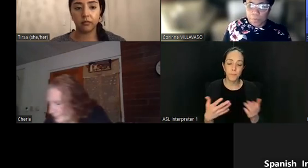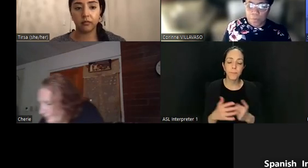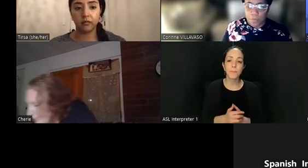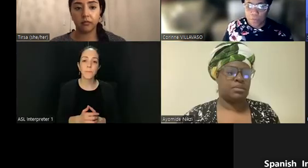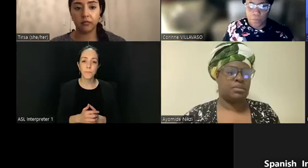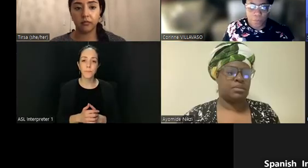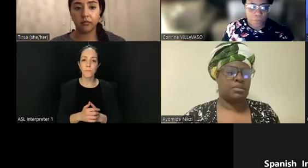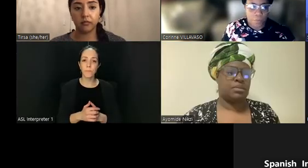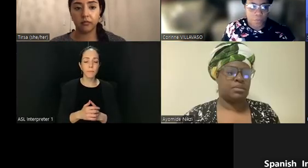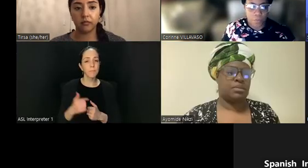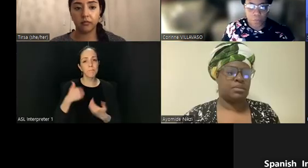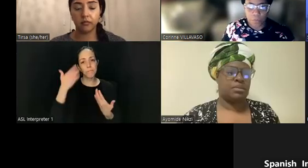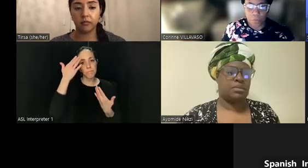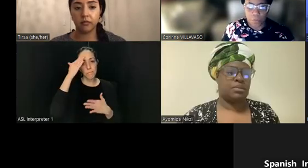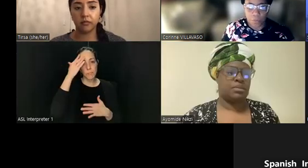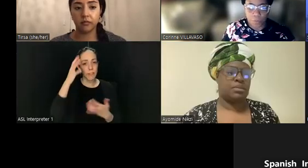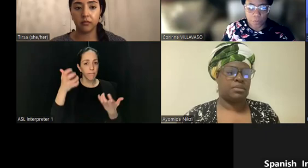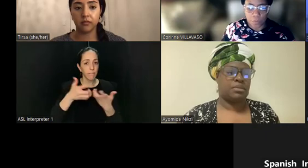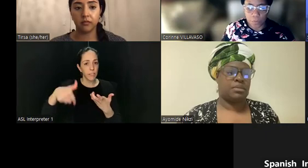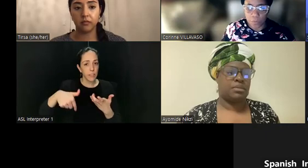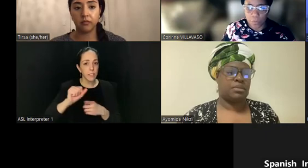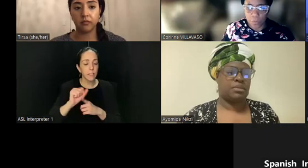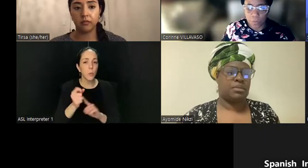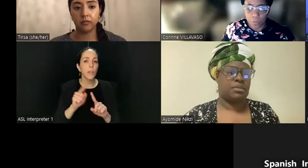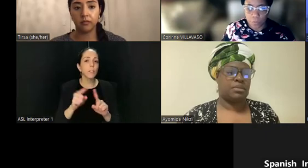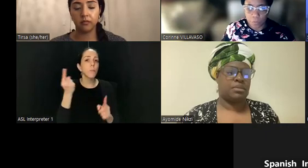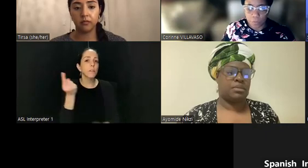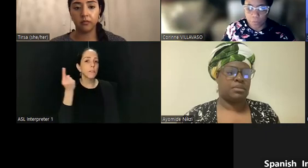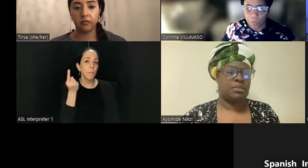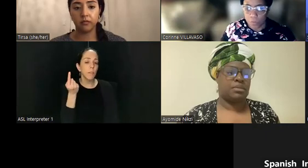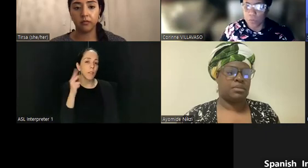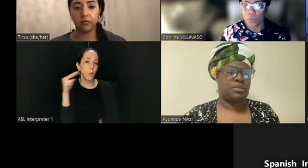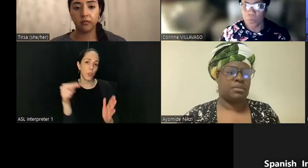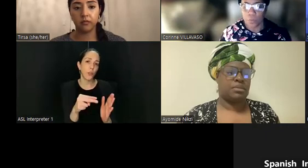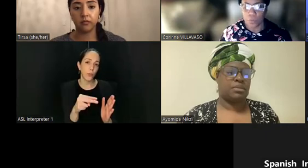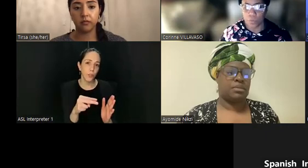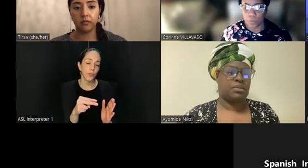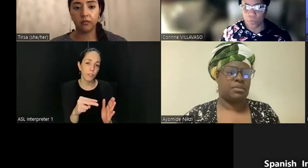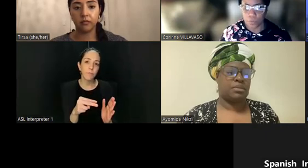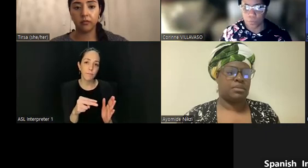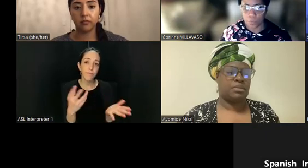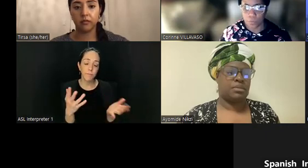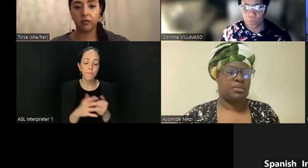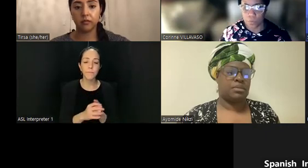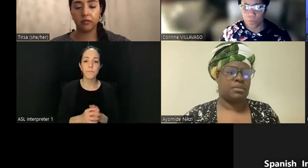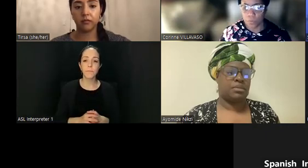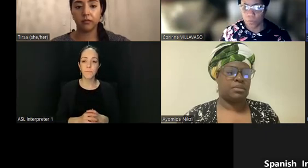Again, not certain if that applies, but that is just something that was presented to us as if it applies.